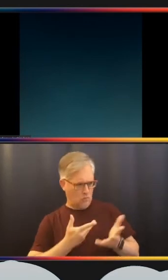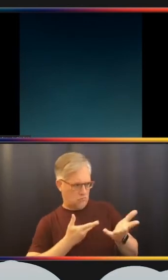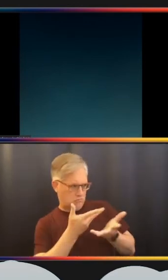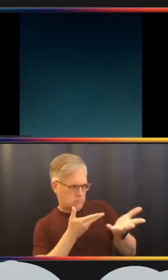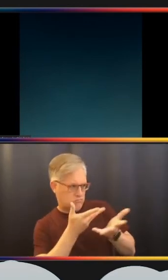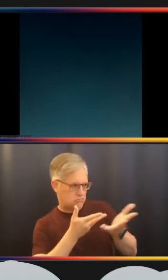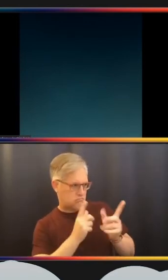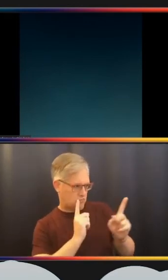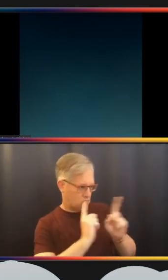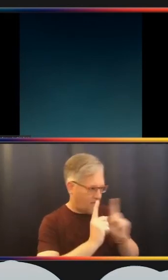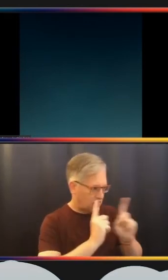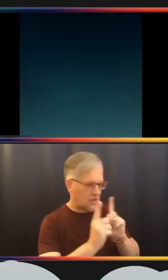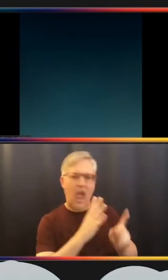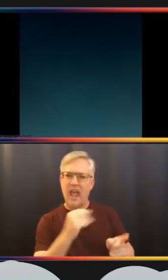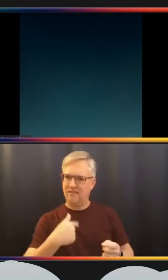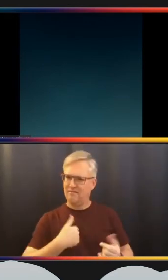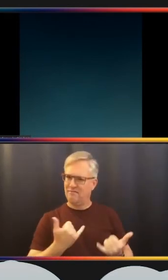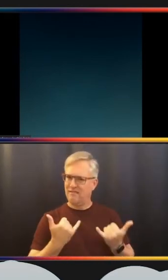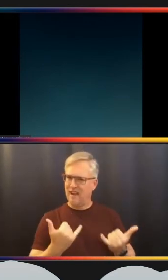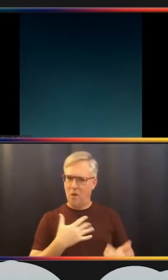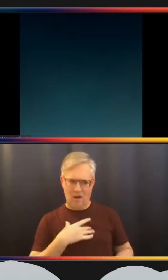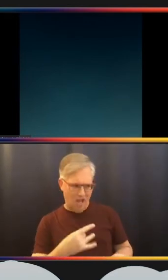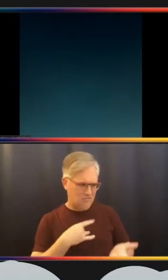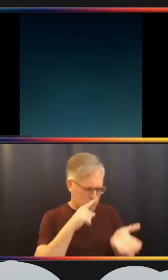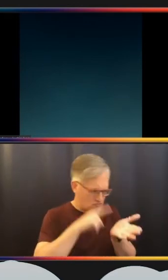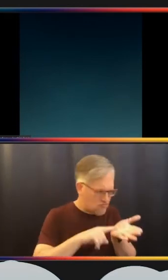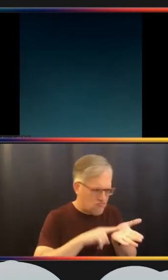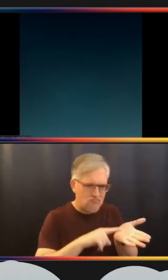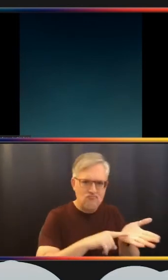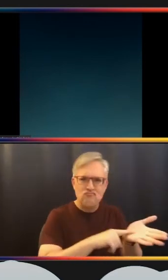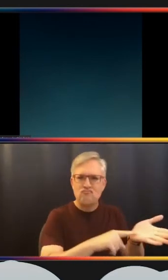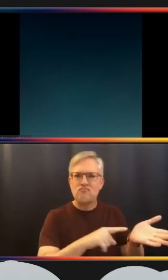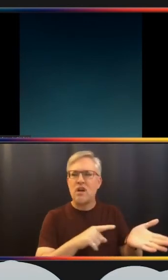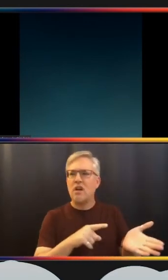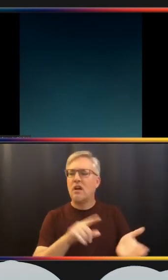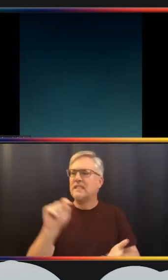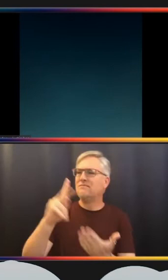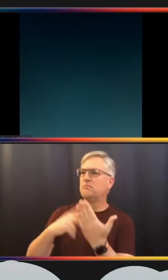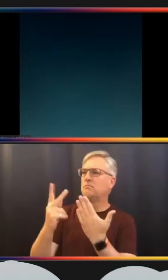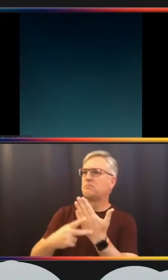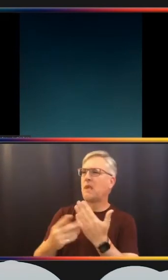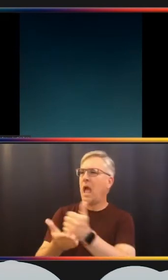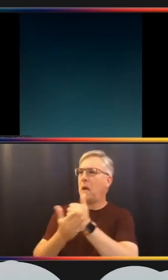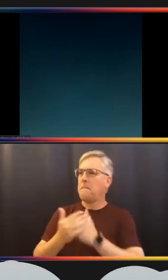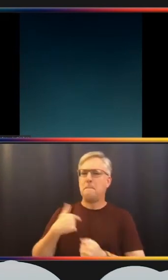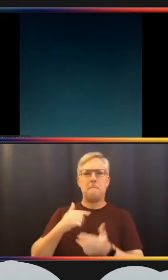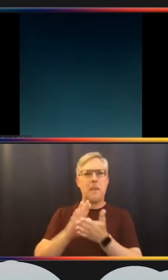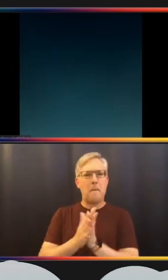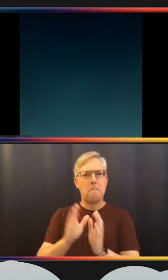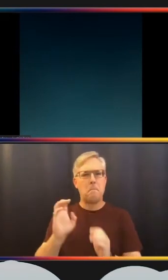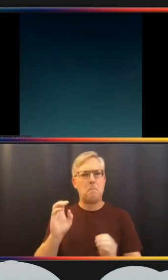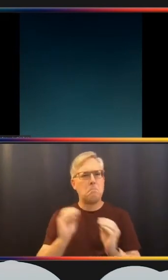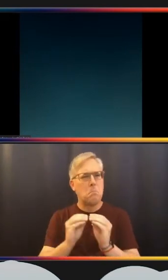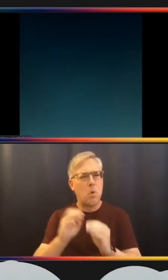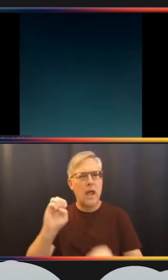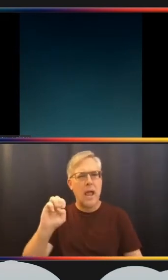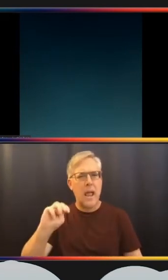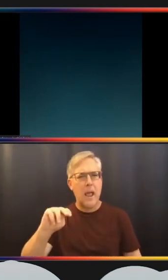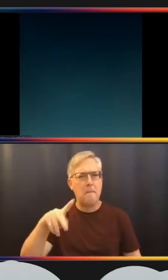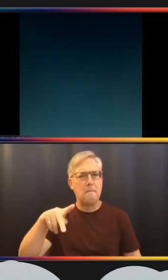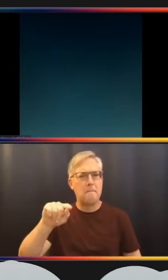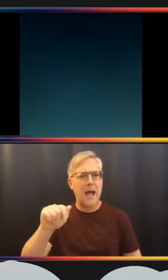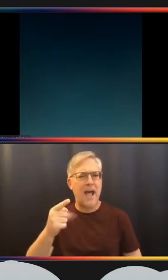own research that I like to do now. And it's made me so much more of an empath, and to be able to step into Elena's shoes